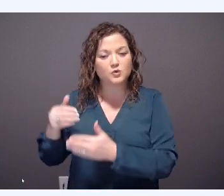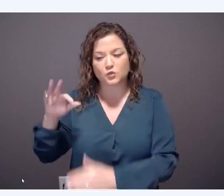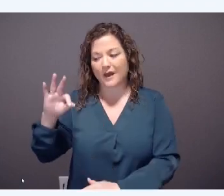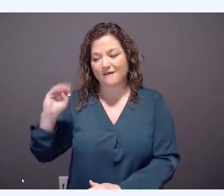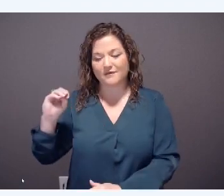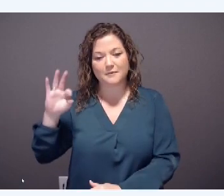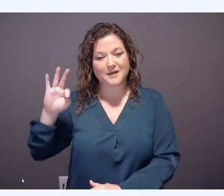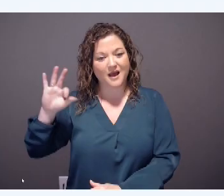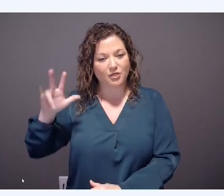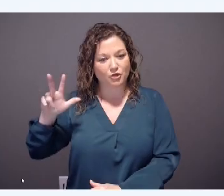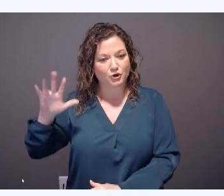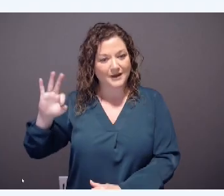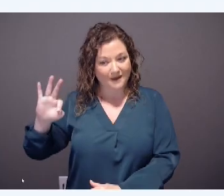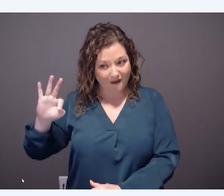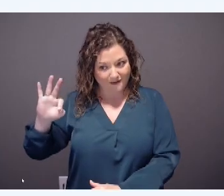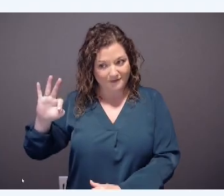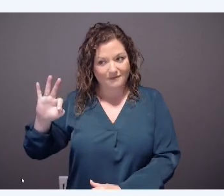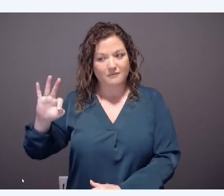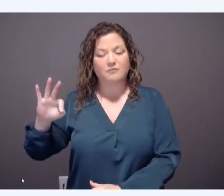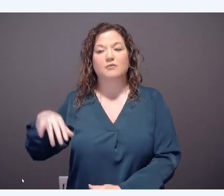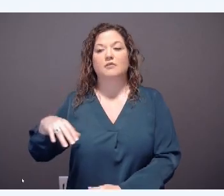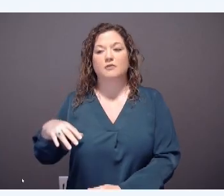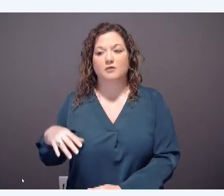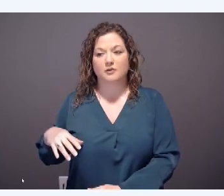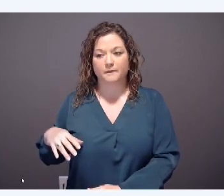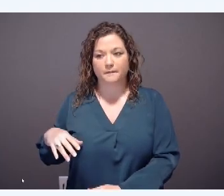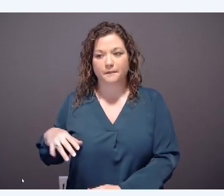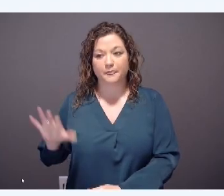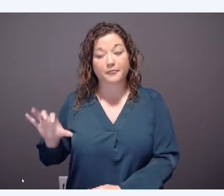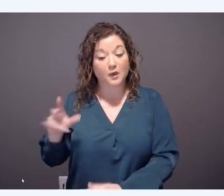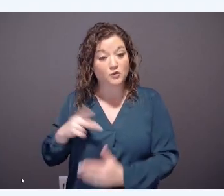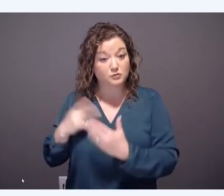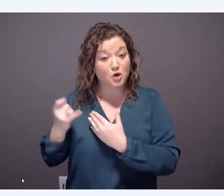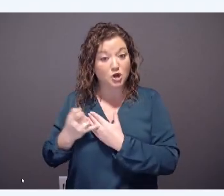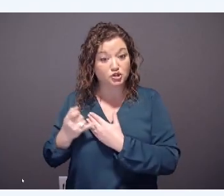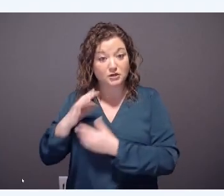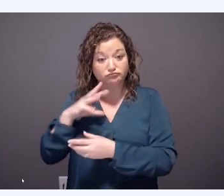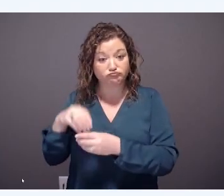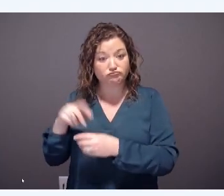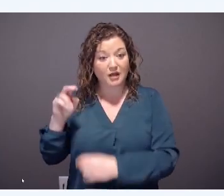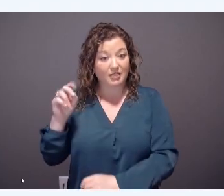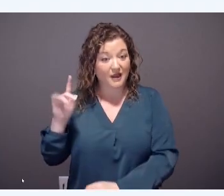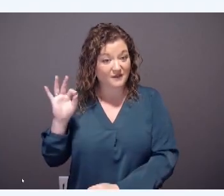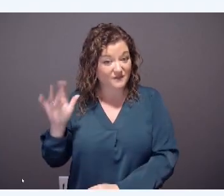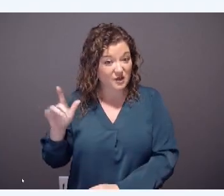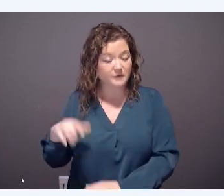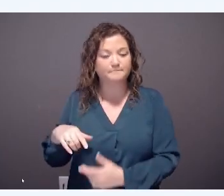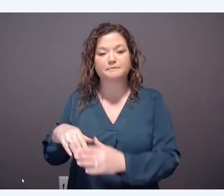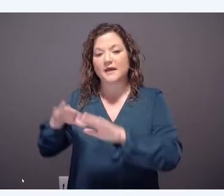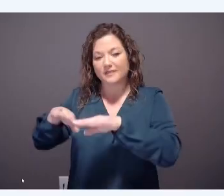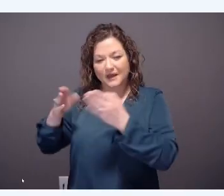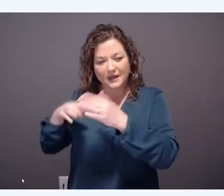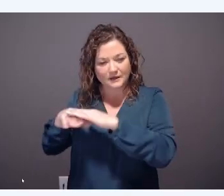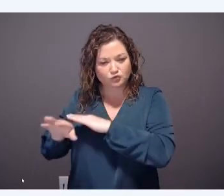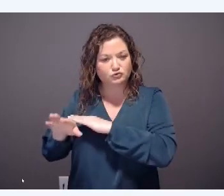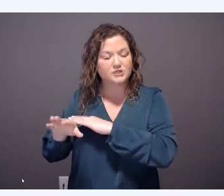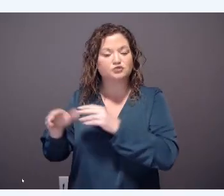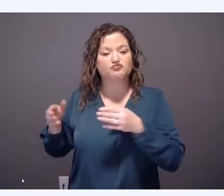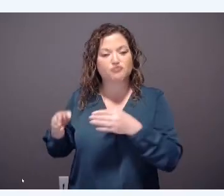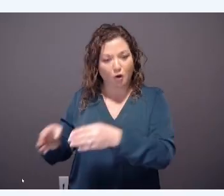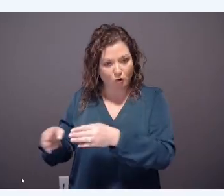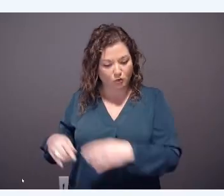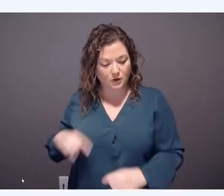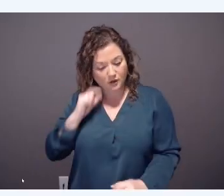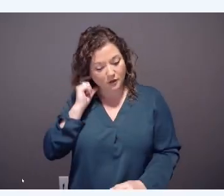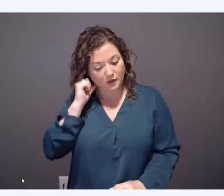Axtell and Mount Calm. So we're gonna go over the projects that make up the landfill. We'll start with the entrance road. So first shout out to our